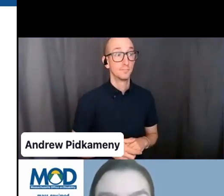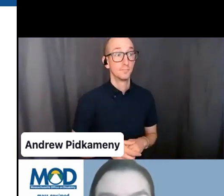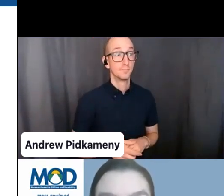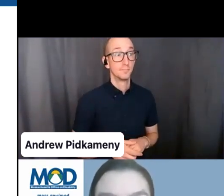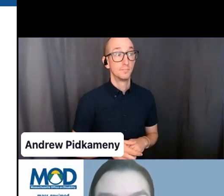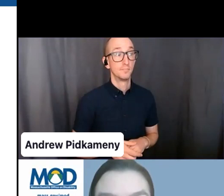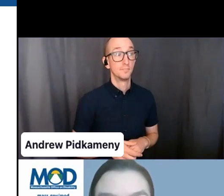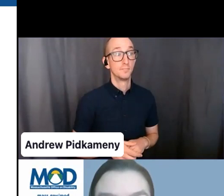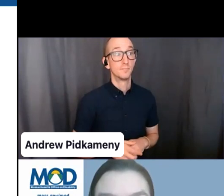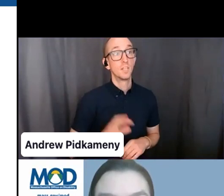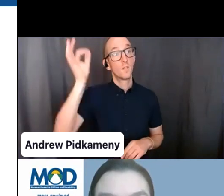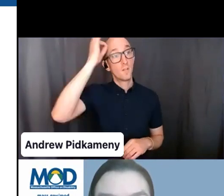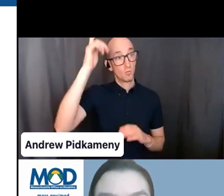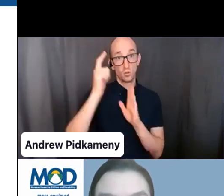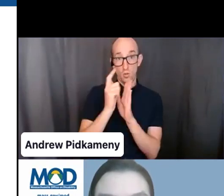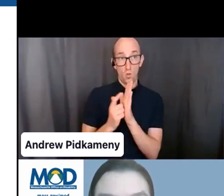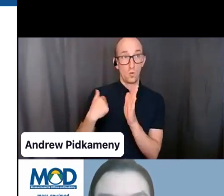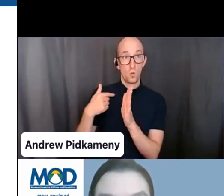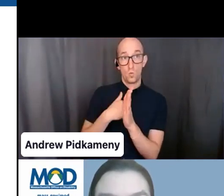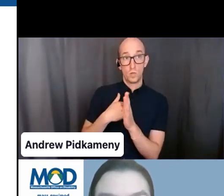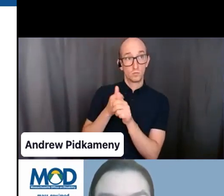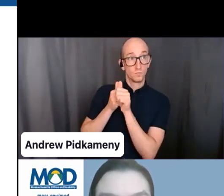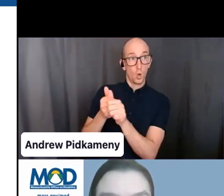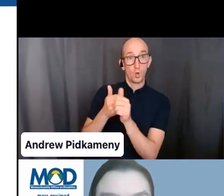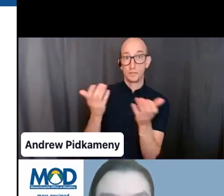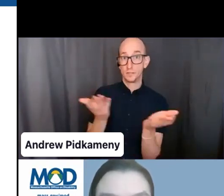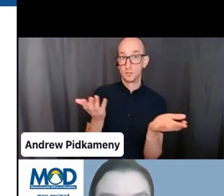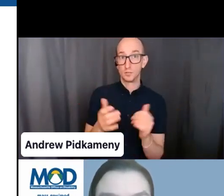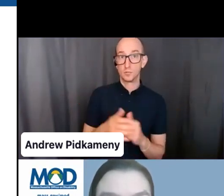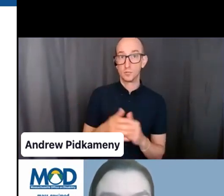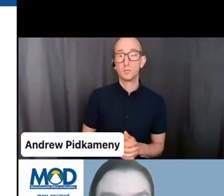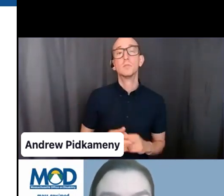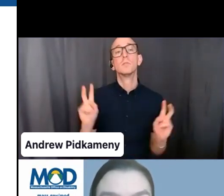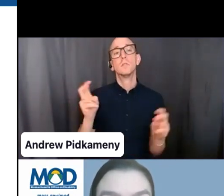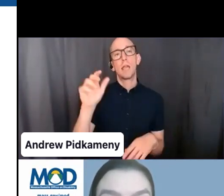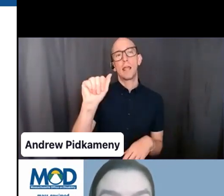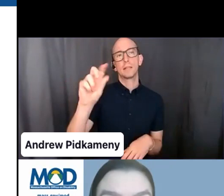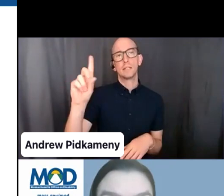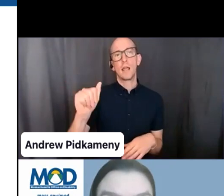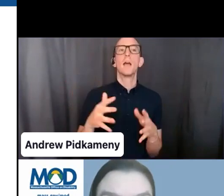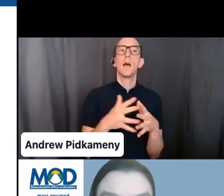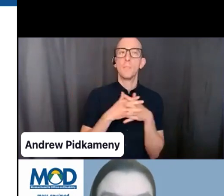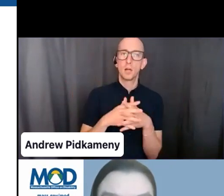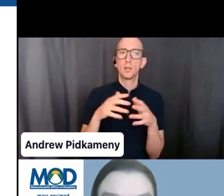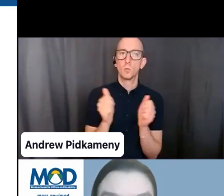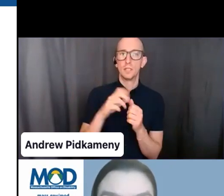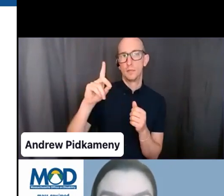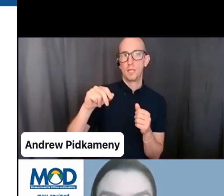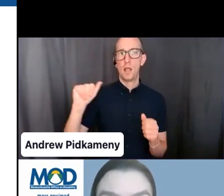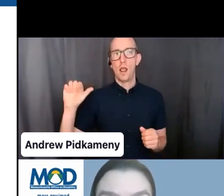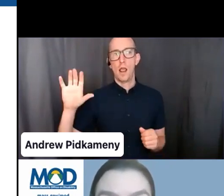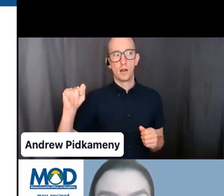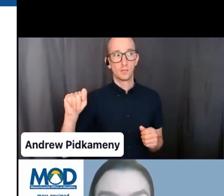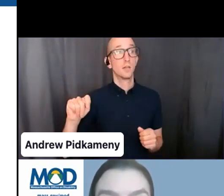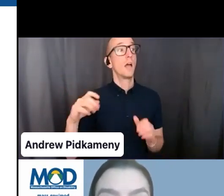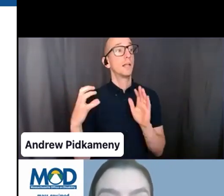the federal law that we are concerned about today is the Americans with Disabilities Act. Title II applies to state and local government,